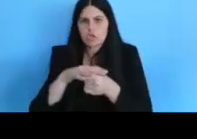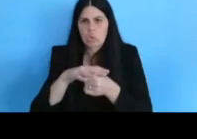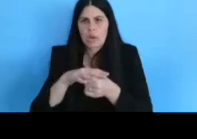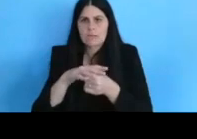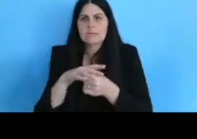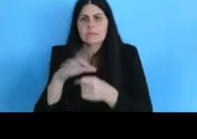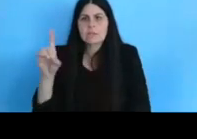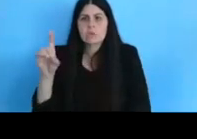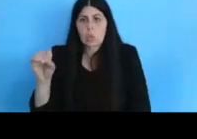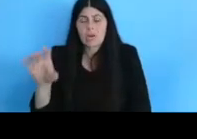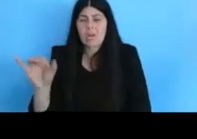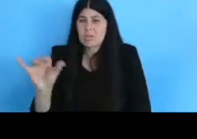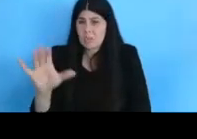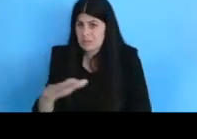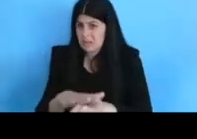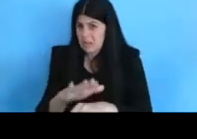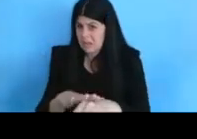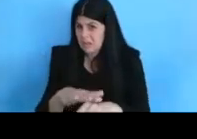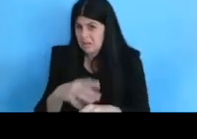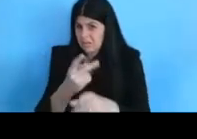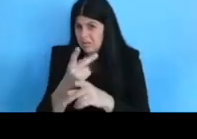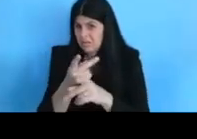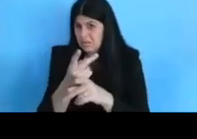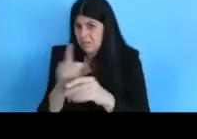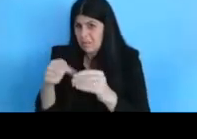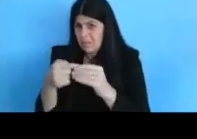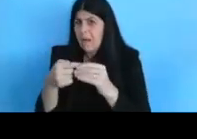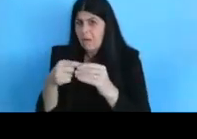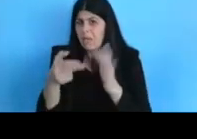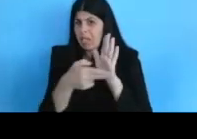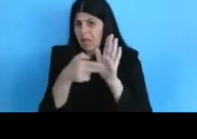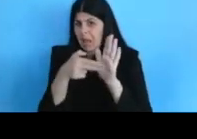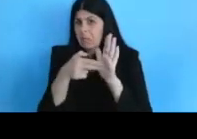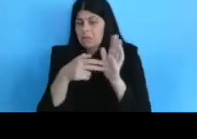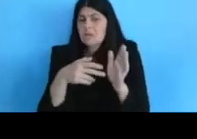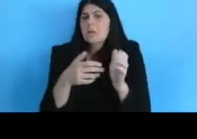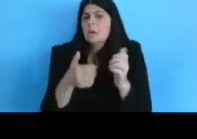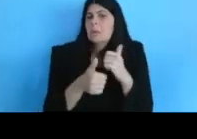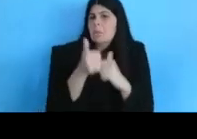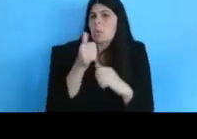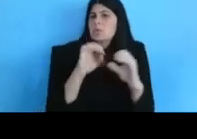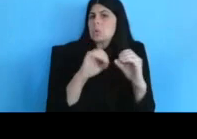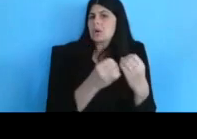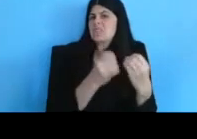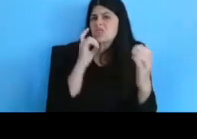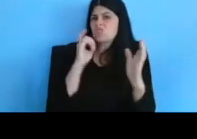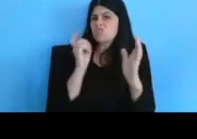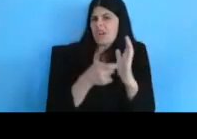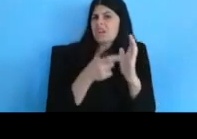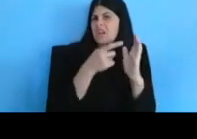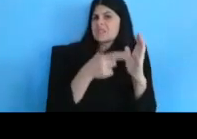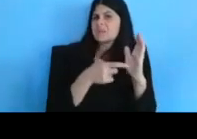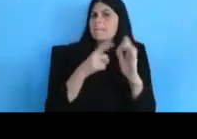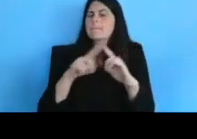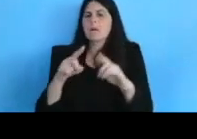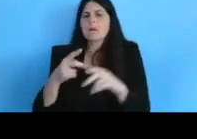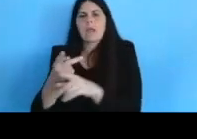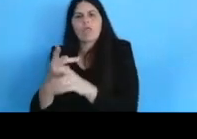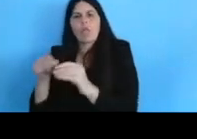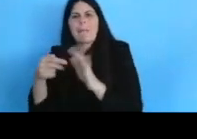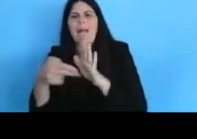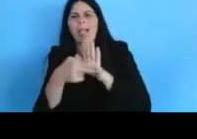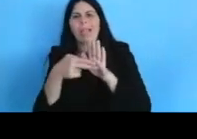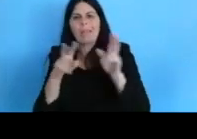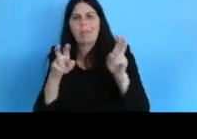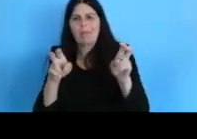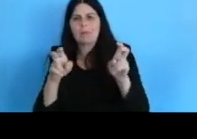labels, even though this is recognized by most organizations. In the future slides, we'll be talking about labels when you're hiring veterans, especially disabled veterans.